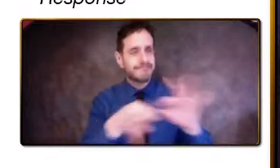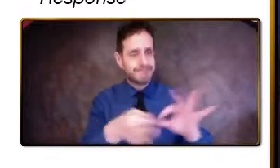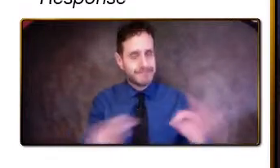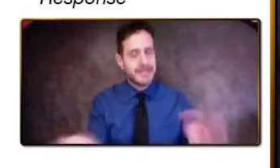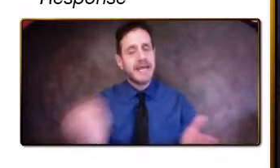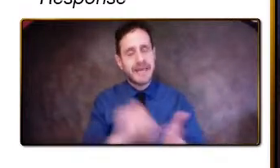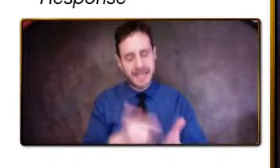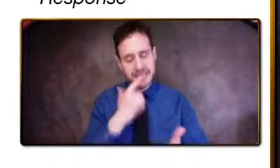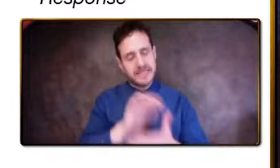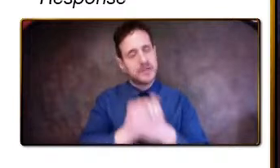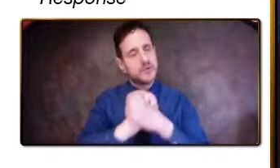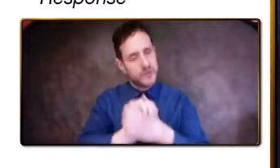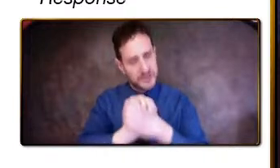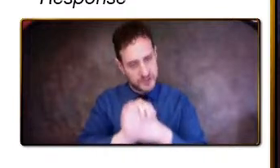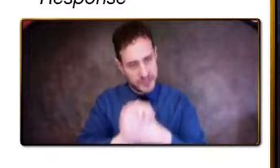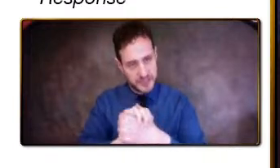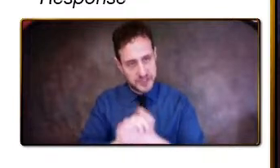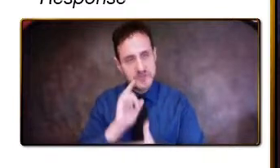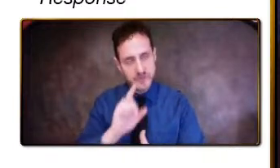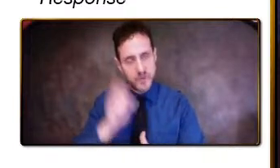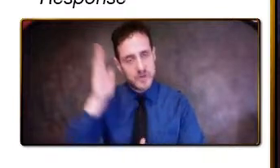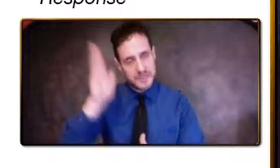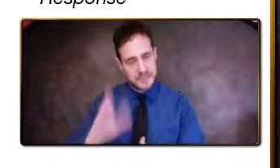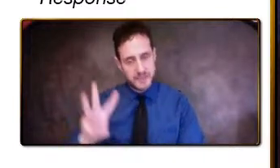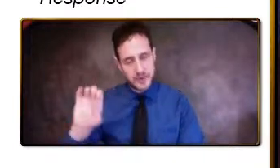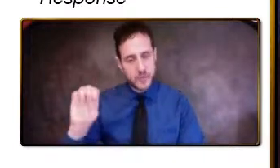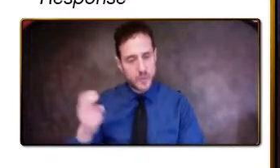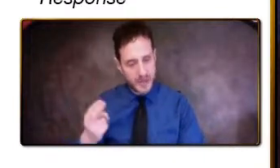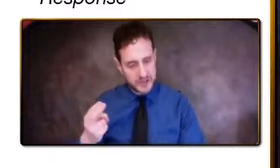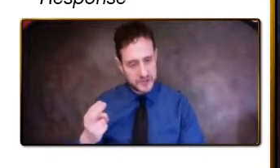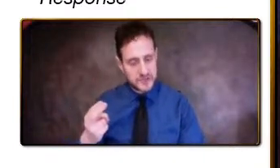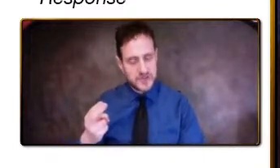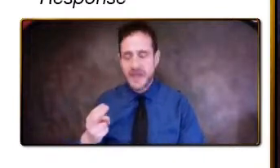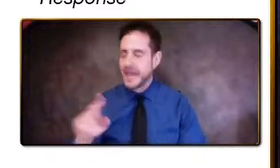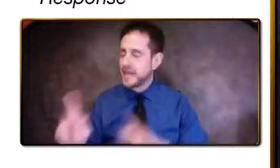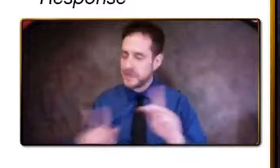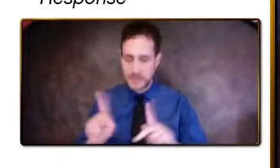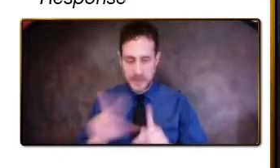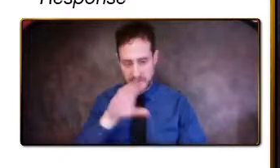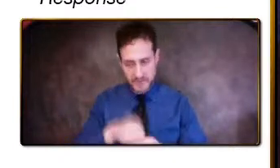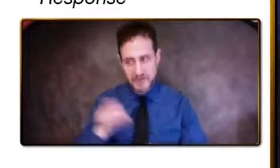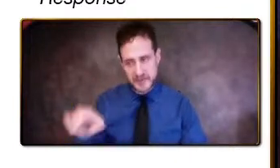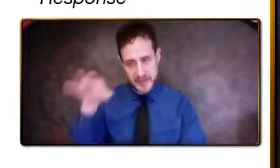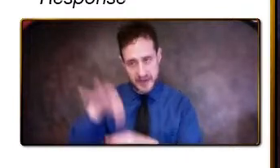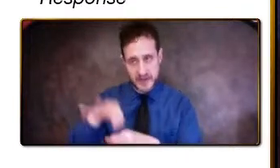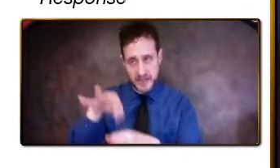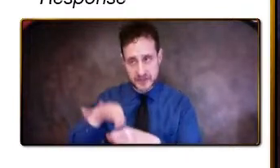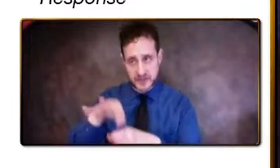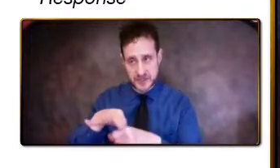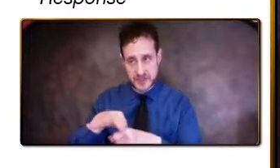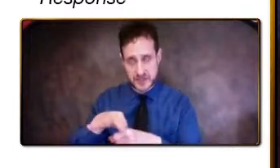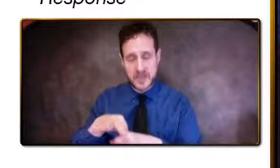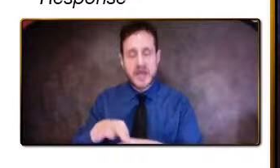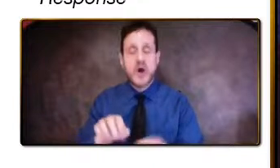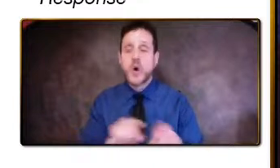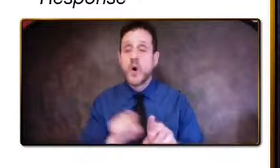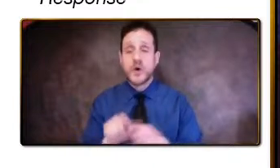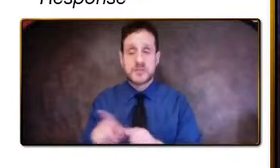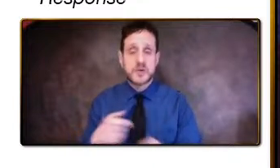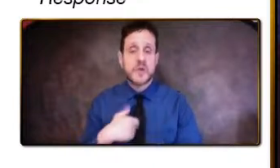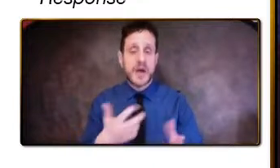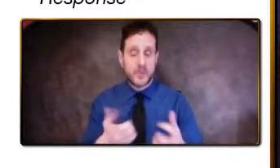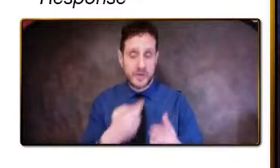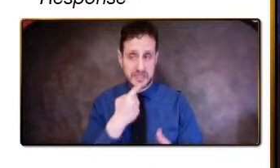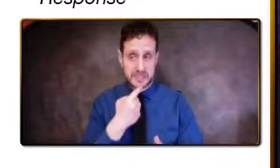here, congratulations to him and to everyone involved in that election. Let me also say